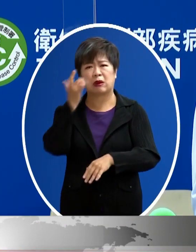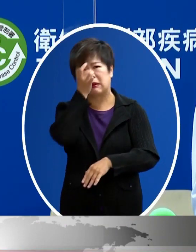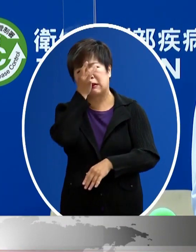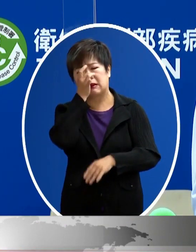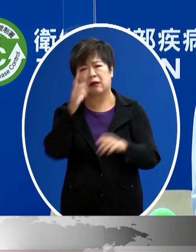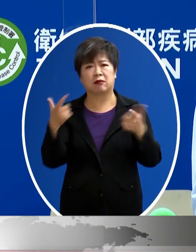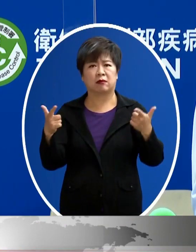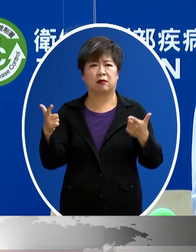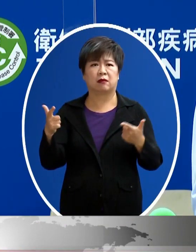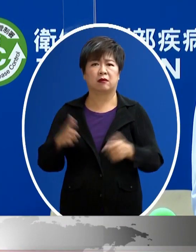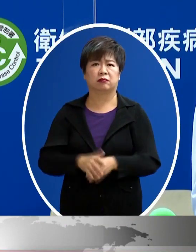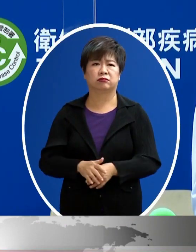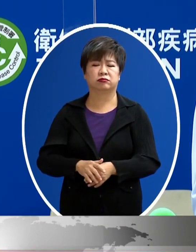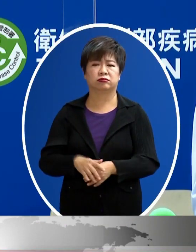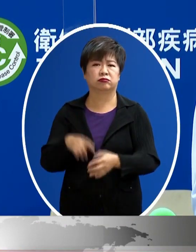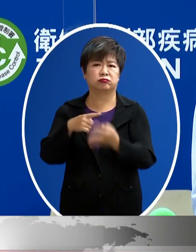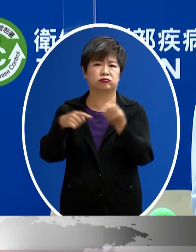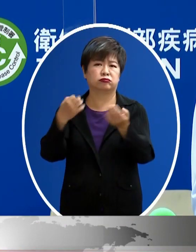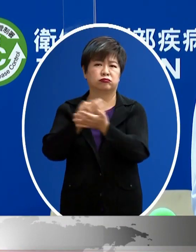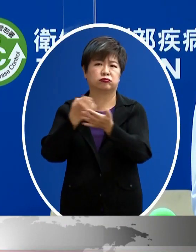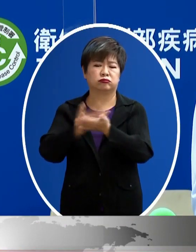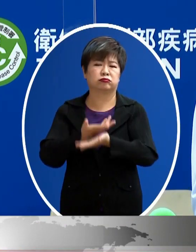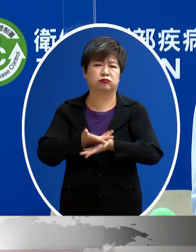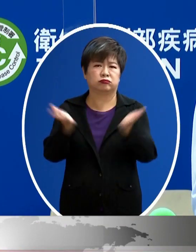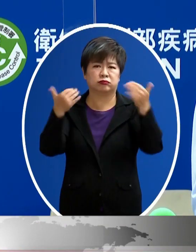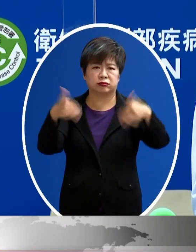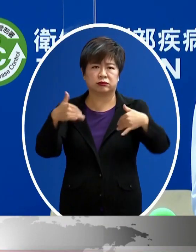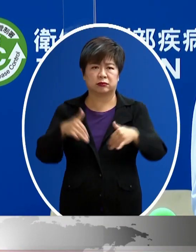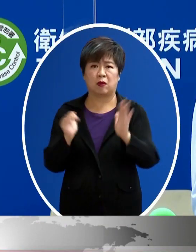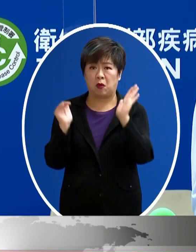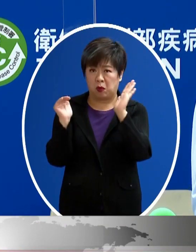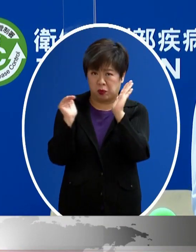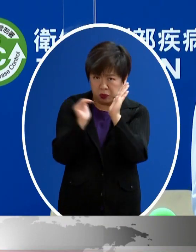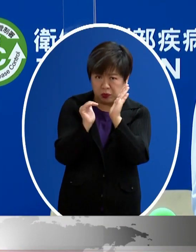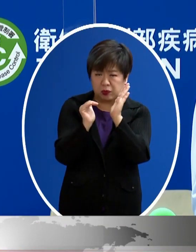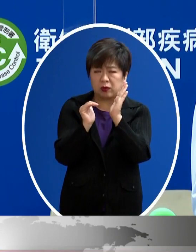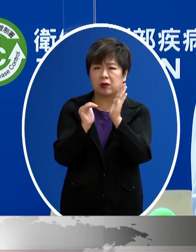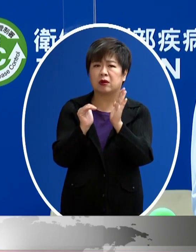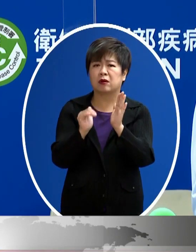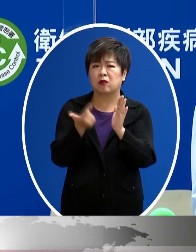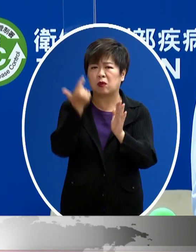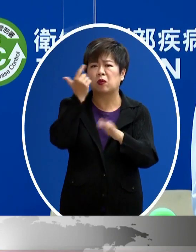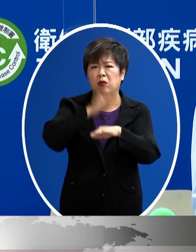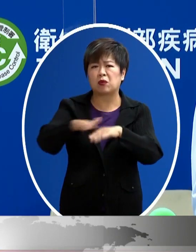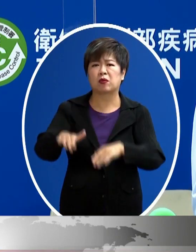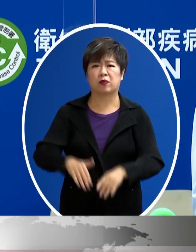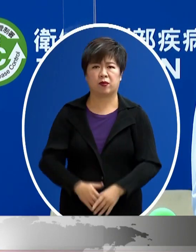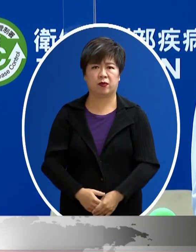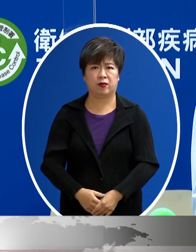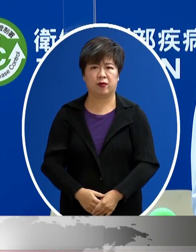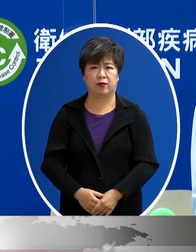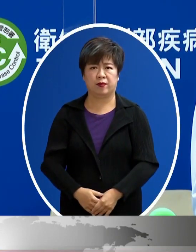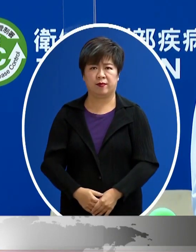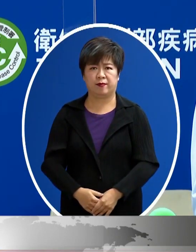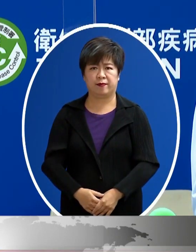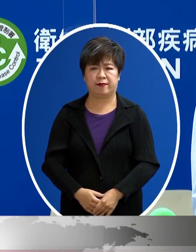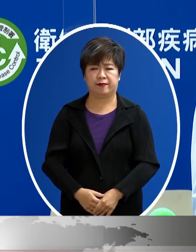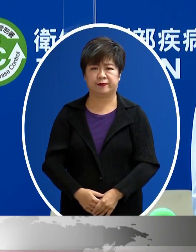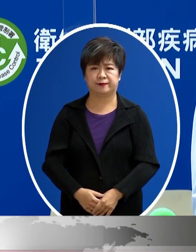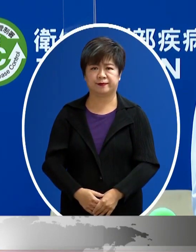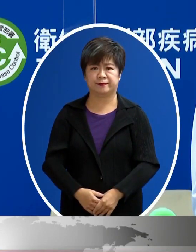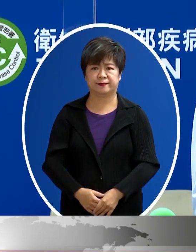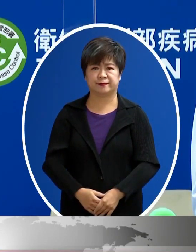We'll start administering once we receive some. It's not like they'll never come. They will start to come in faster and faster. For